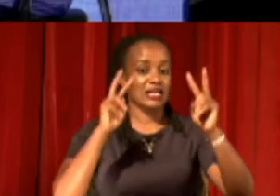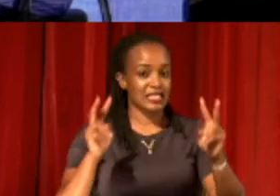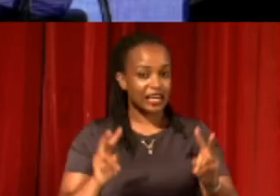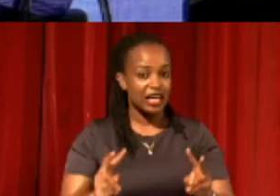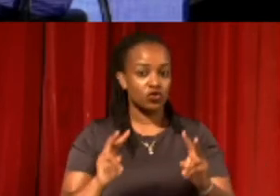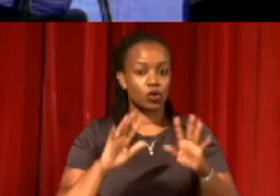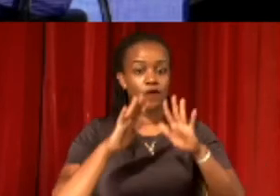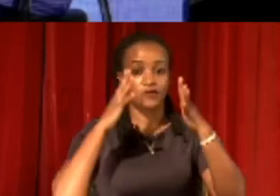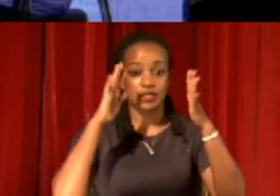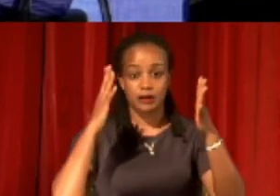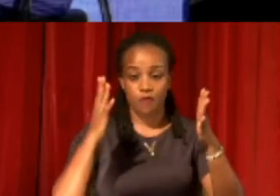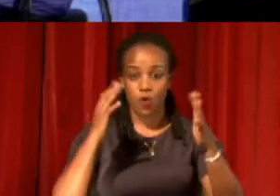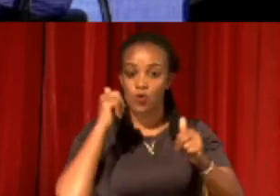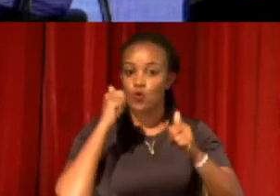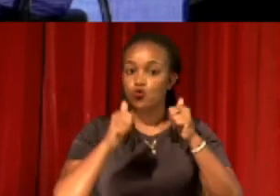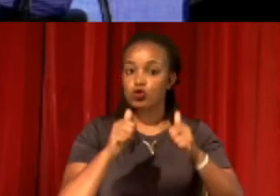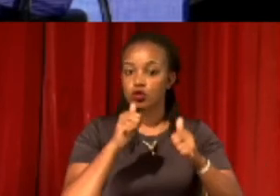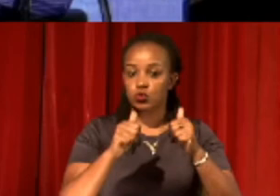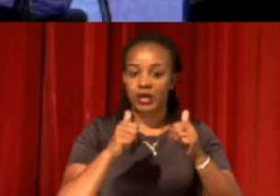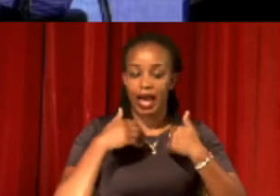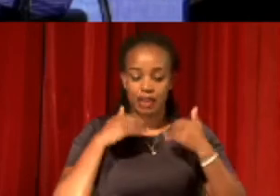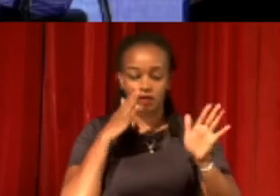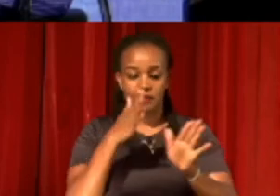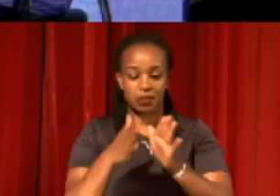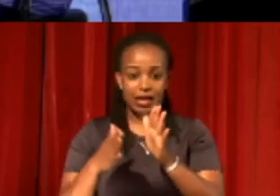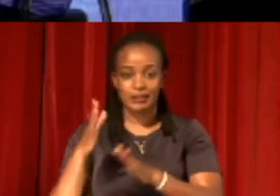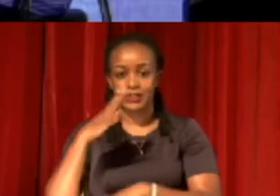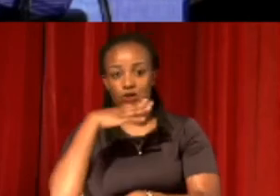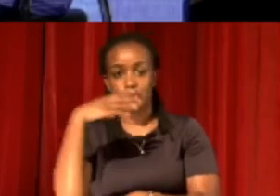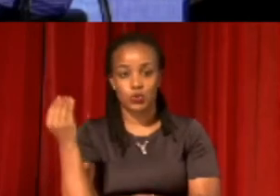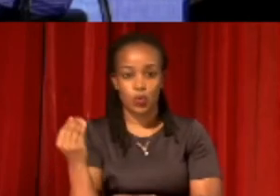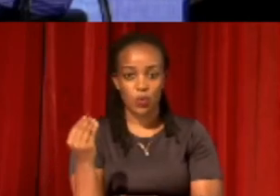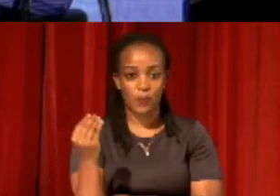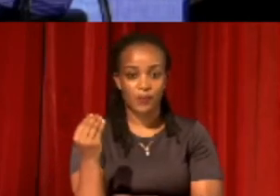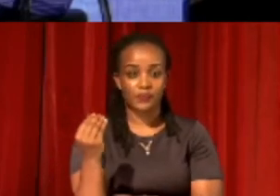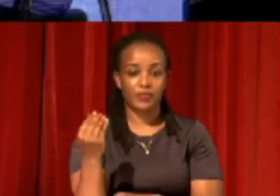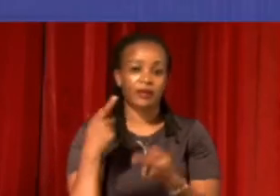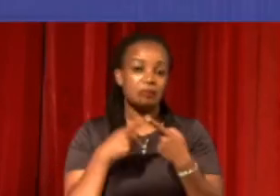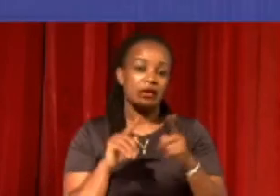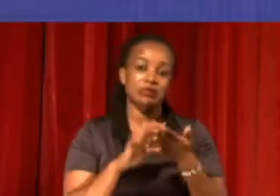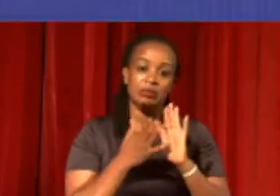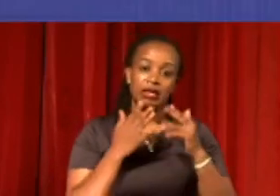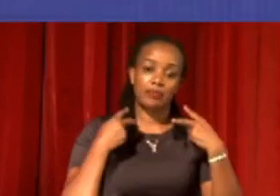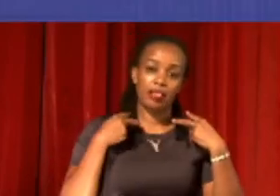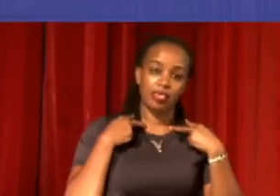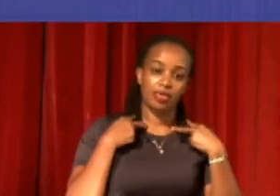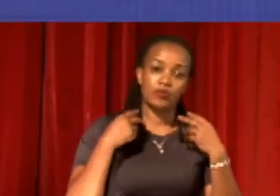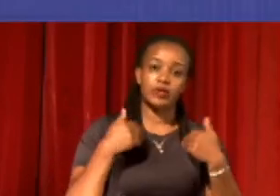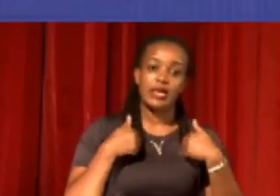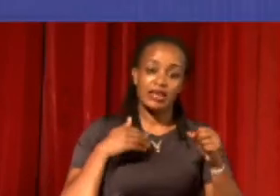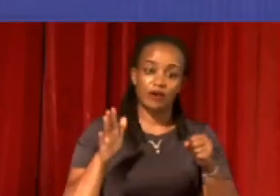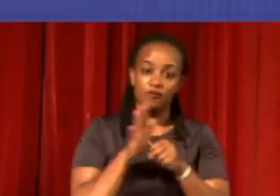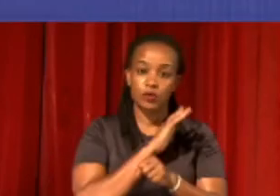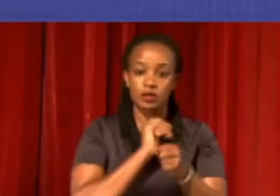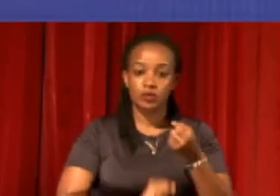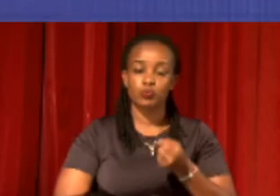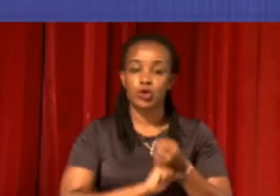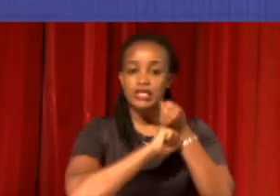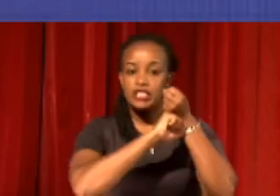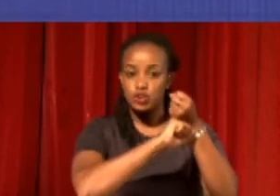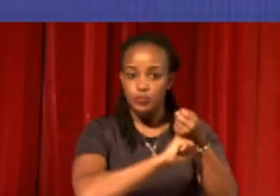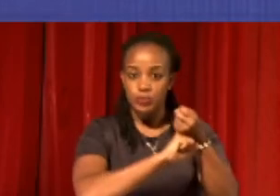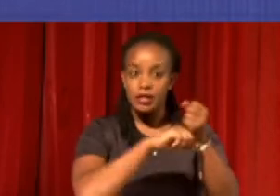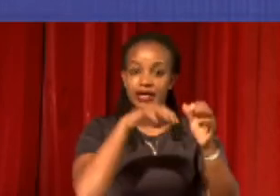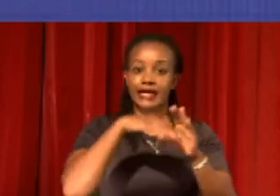And the result story, that the success story would have been a Kenyan band or two having a full sponsored summer tour in